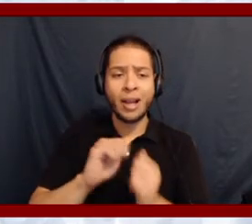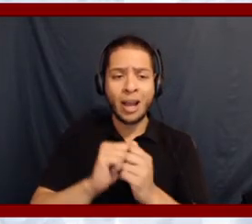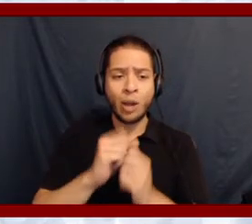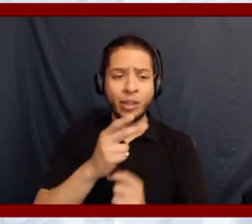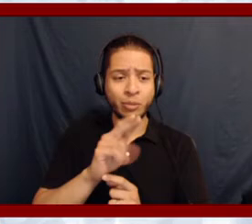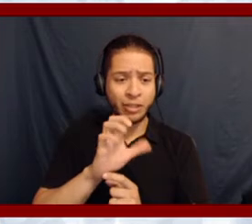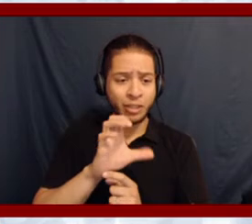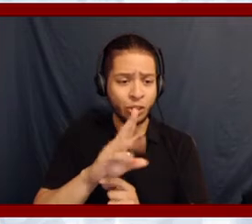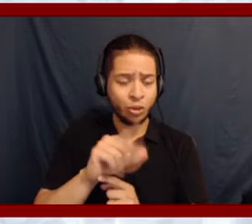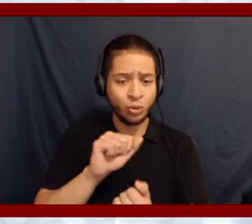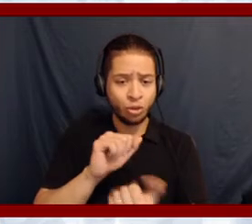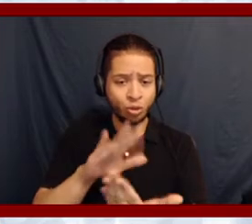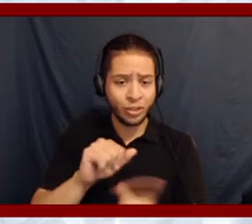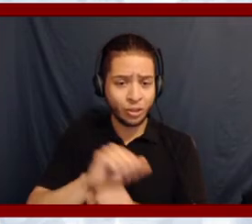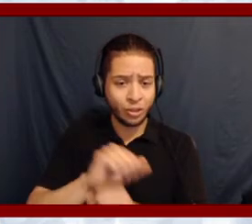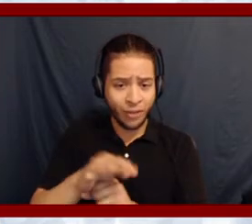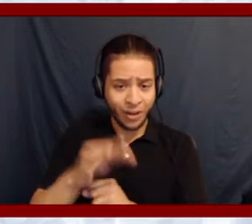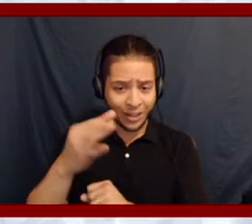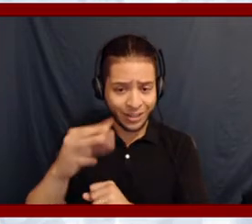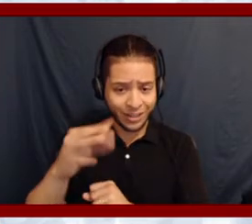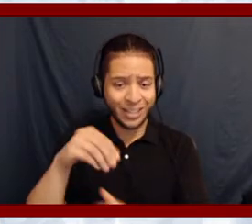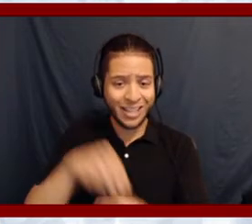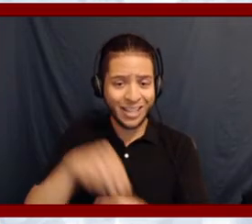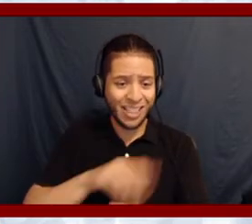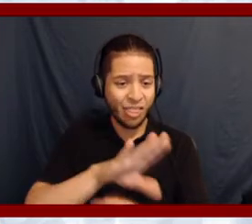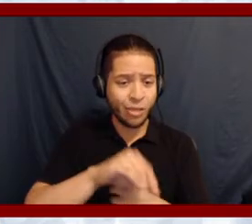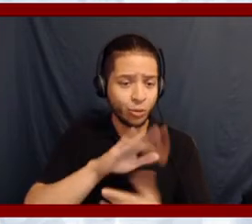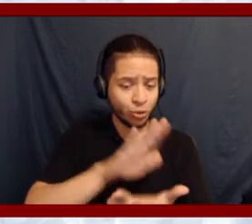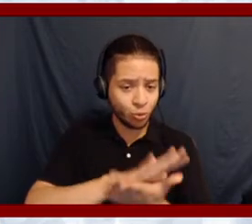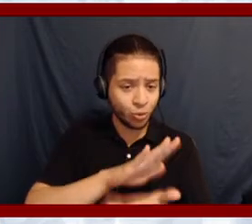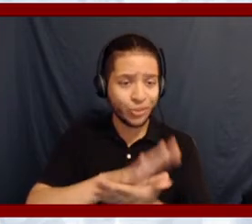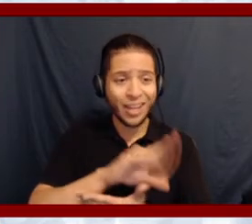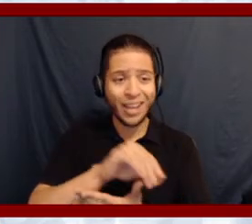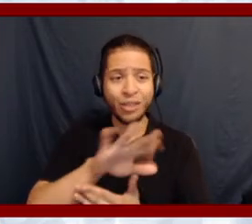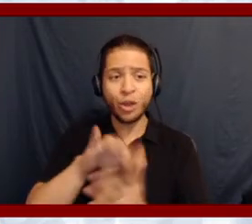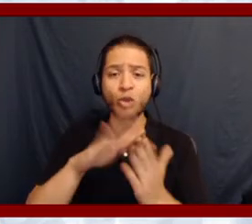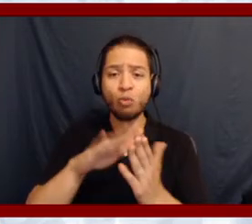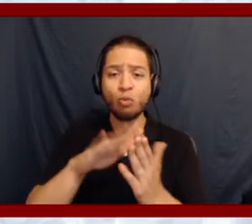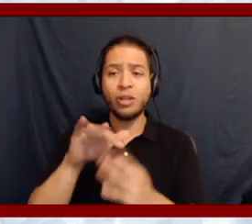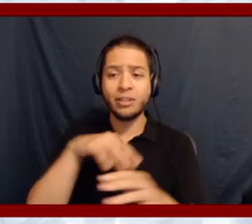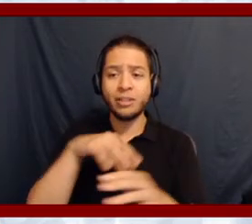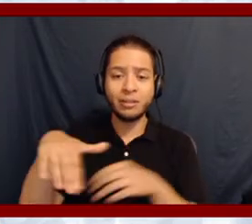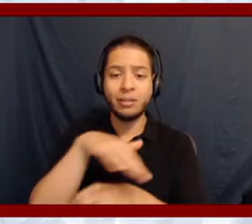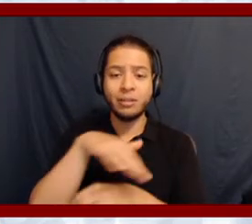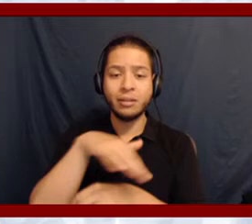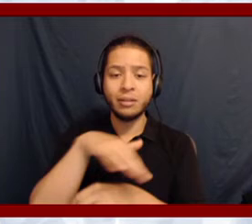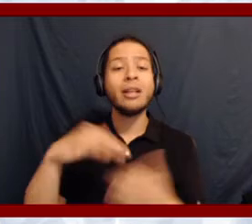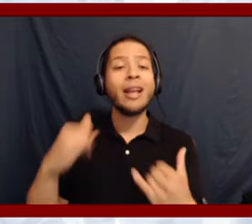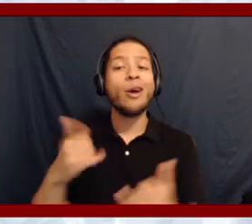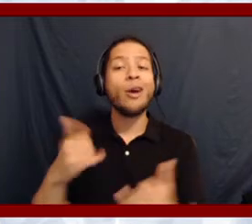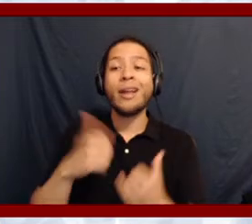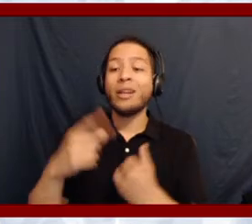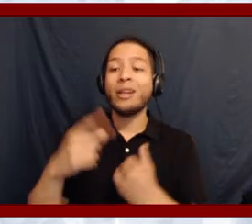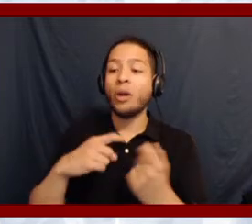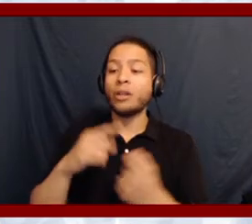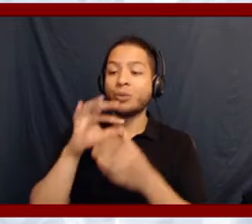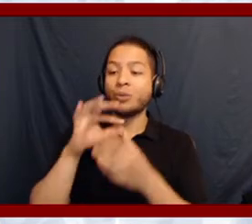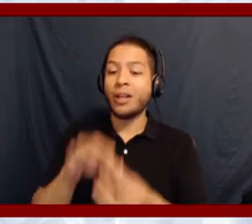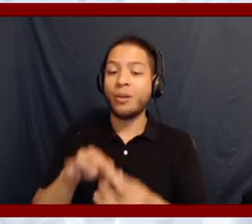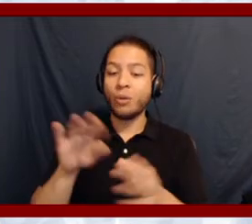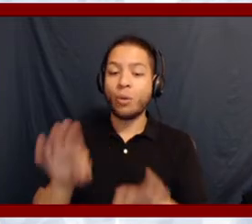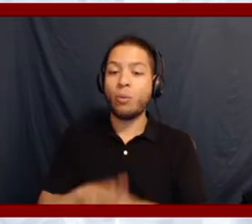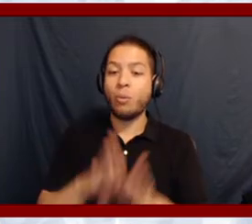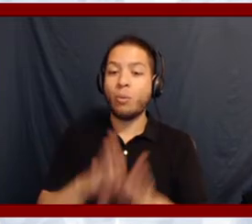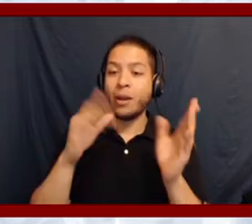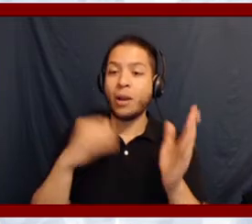institutions and in their communities, but also to answer any questions that you all have regarding reopening campuses and regarding this current